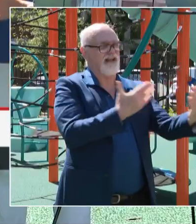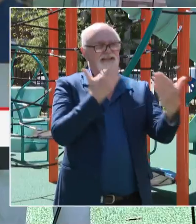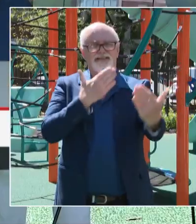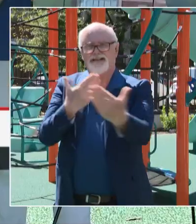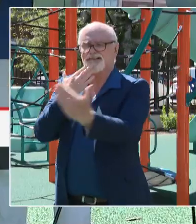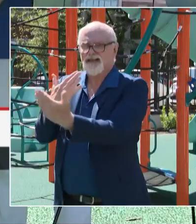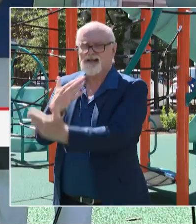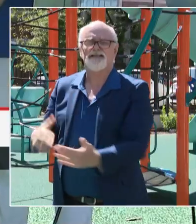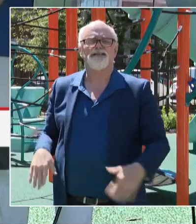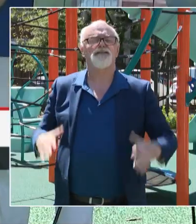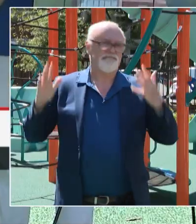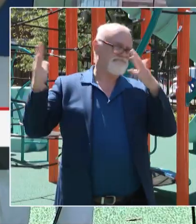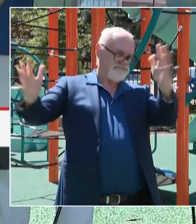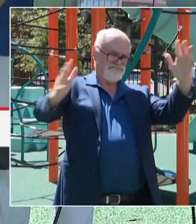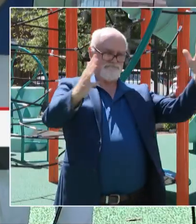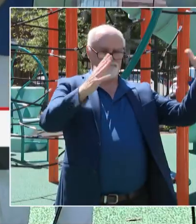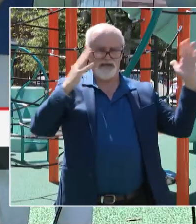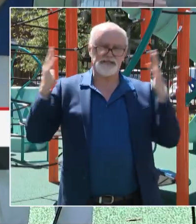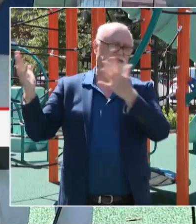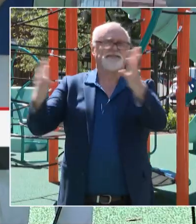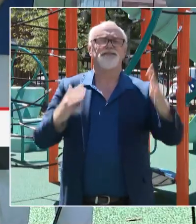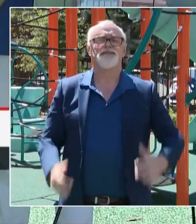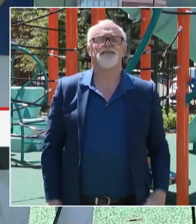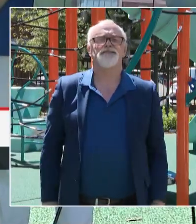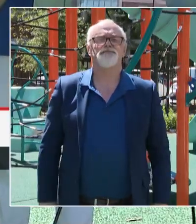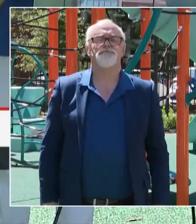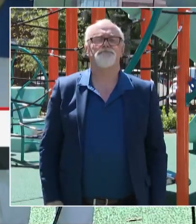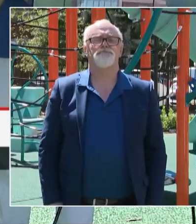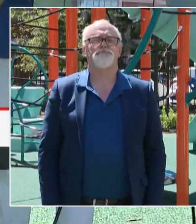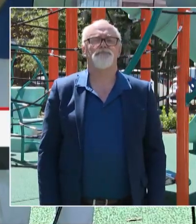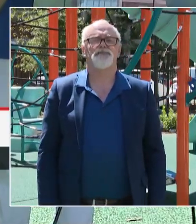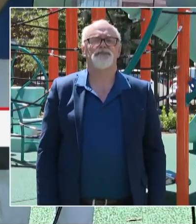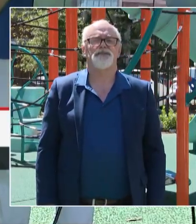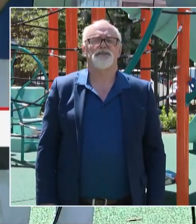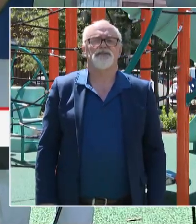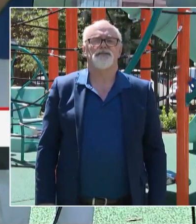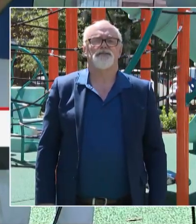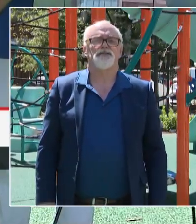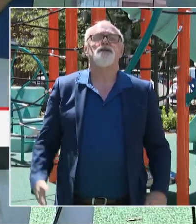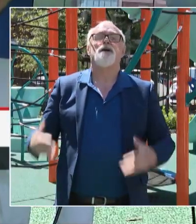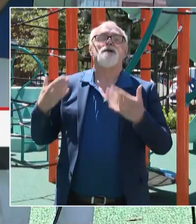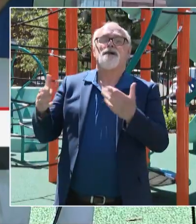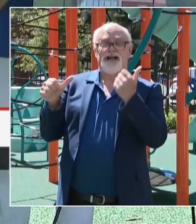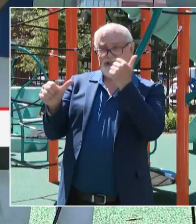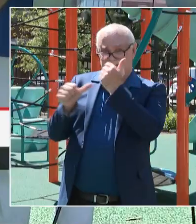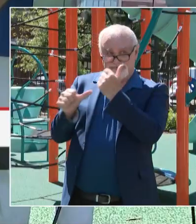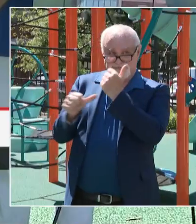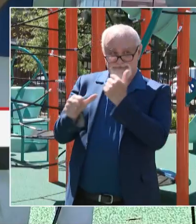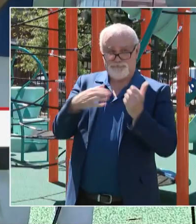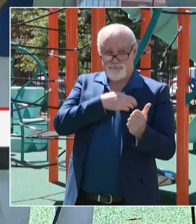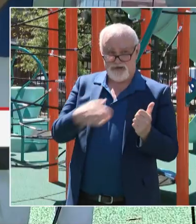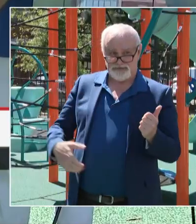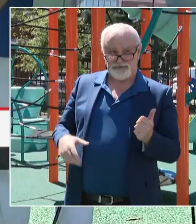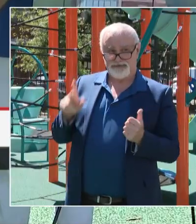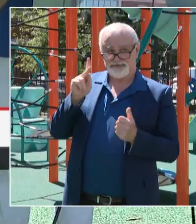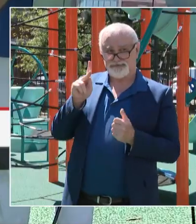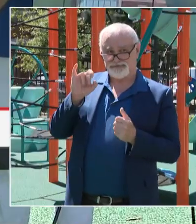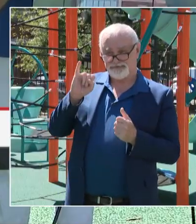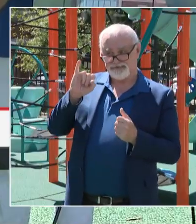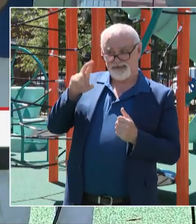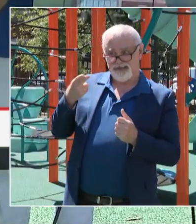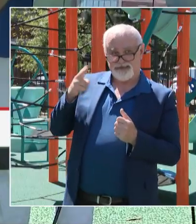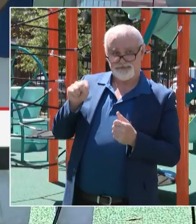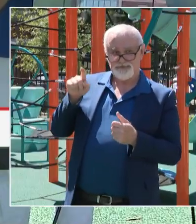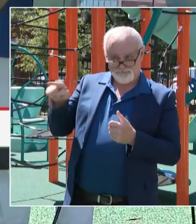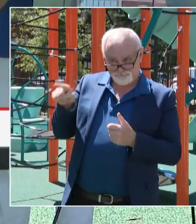Let's give him a round of applause. To Deputy Mayor Kine, Dr. Mitchell, Councilmember Nadeau, thank you for